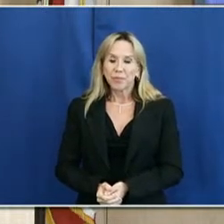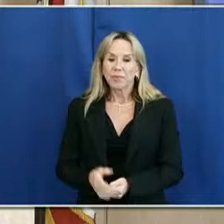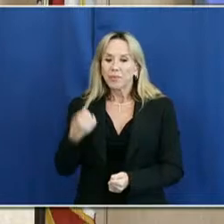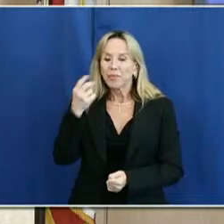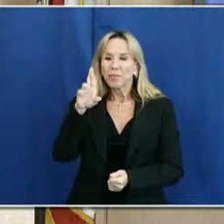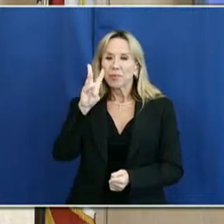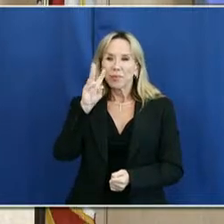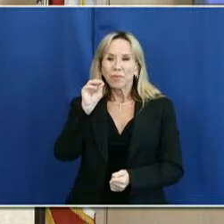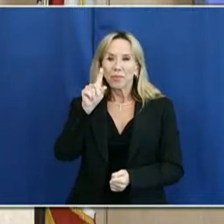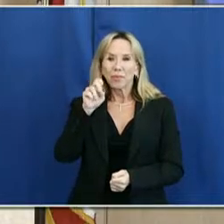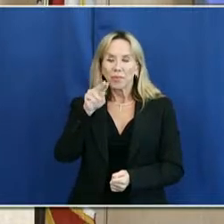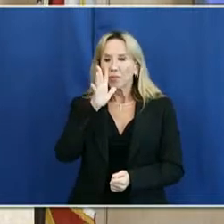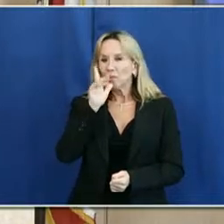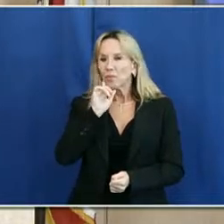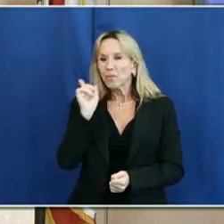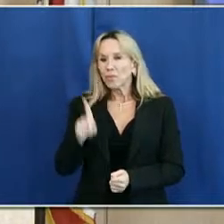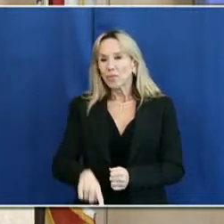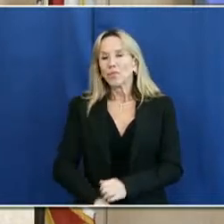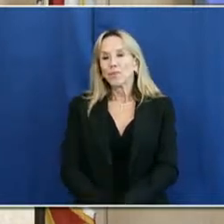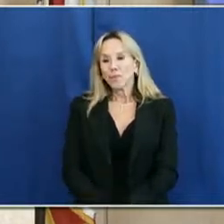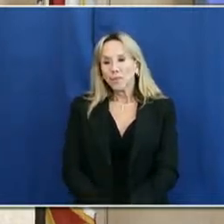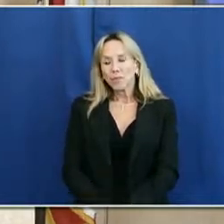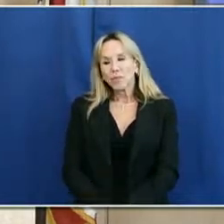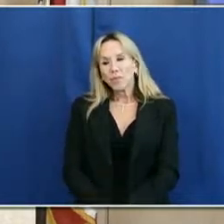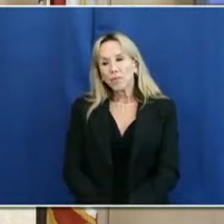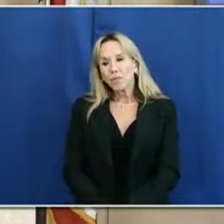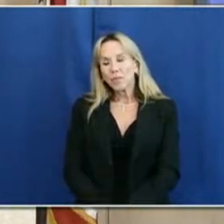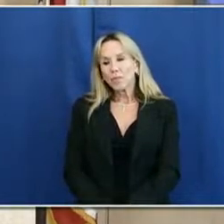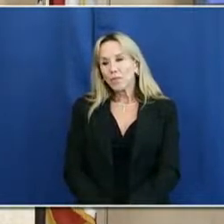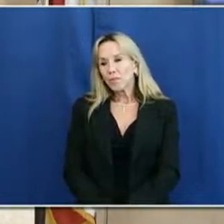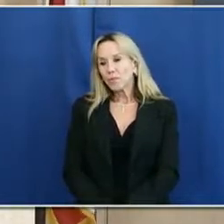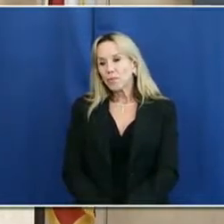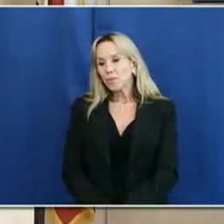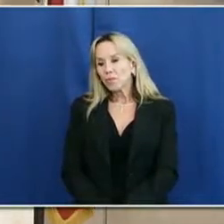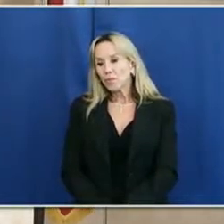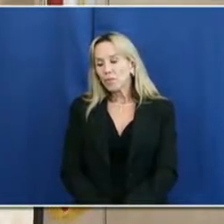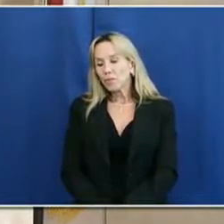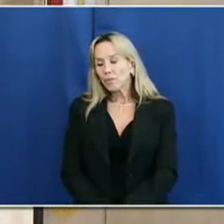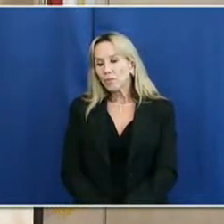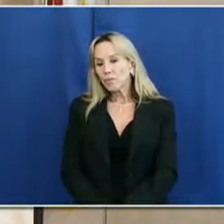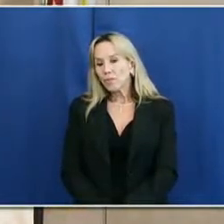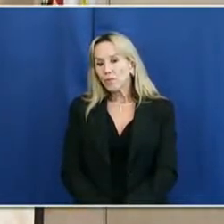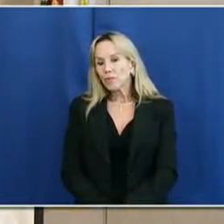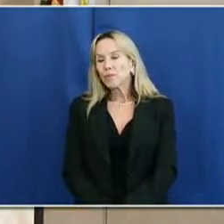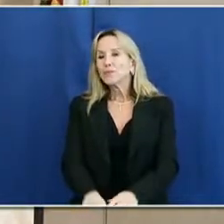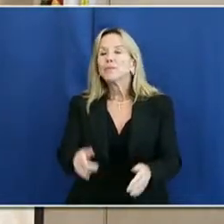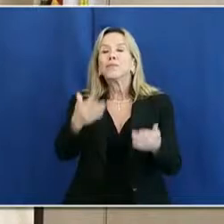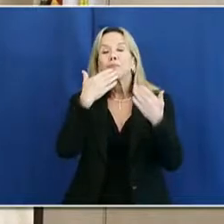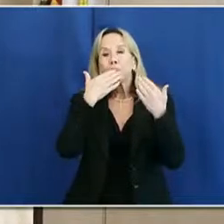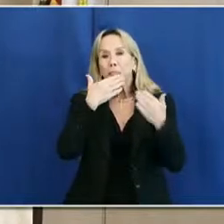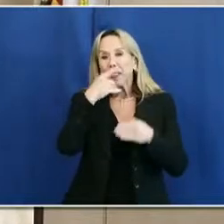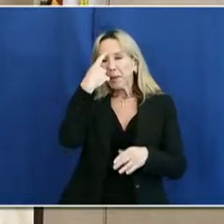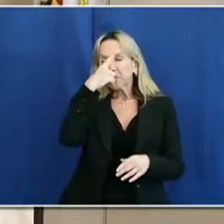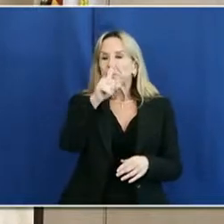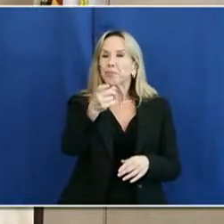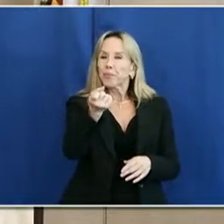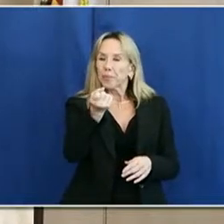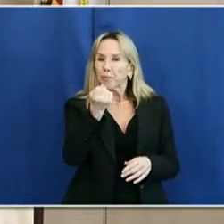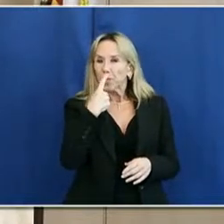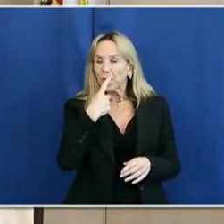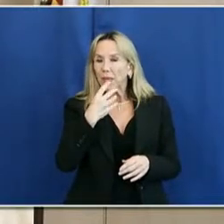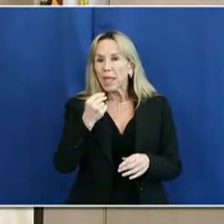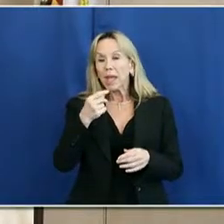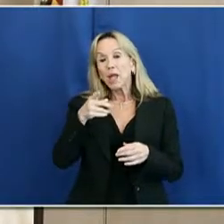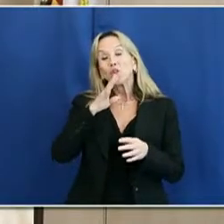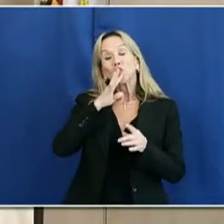respond. Thank you for the question to clarify information